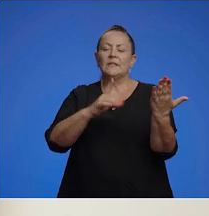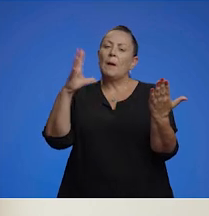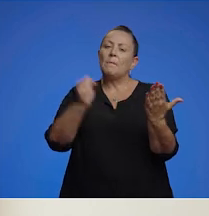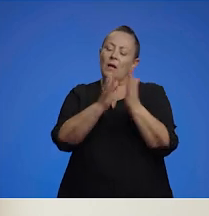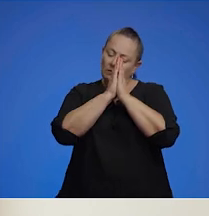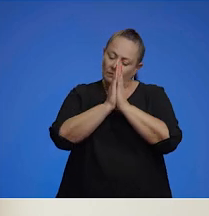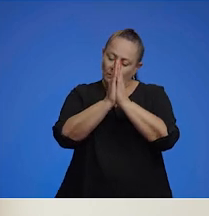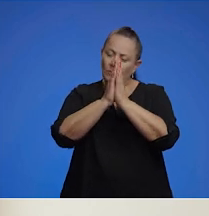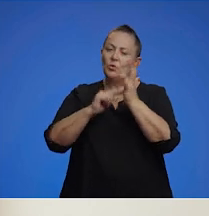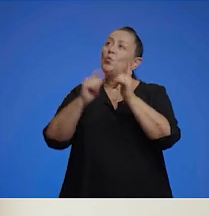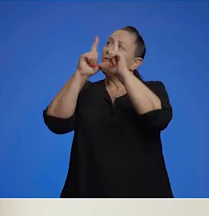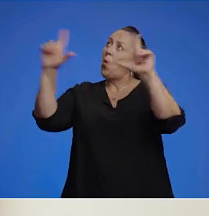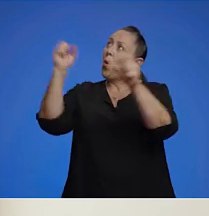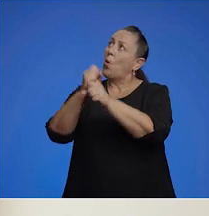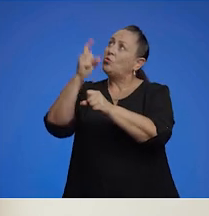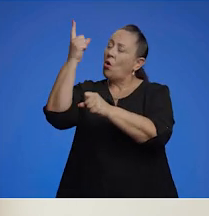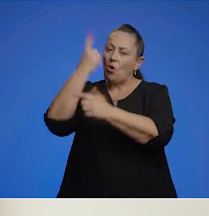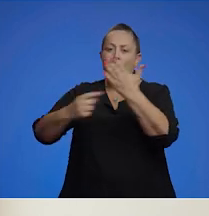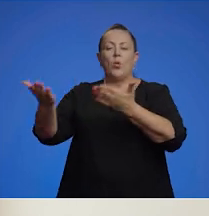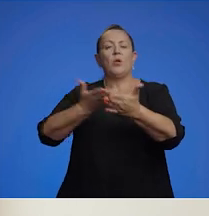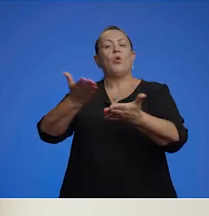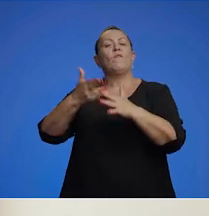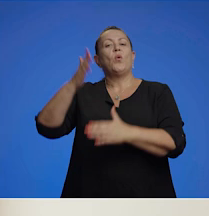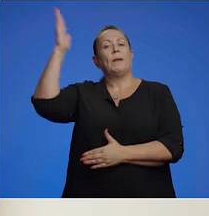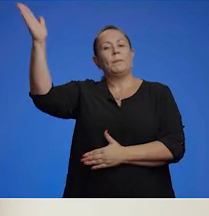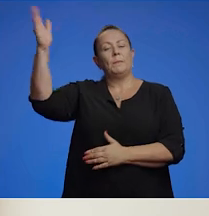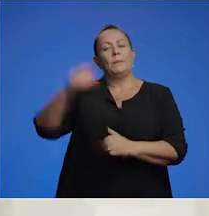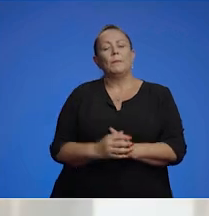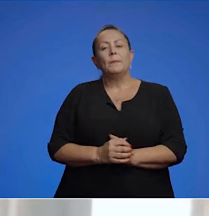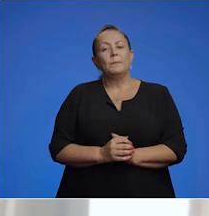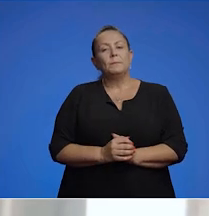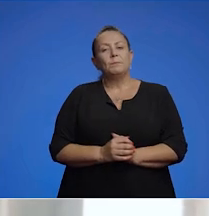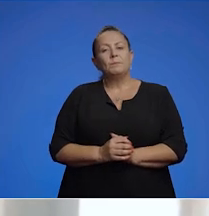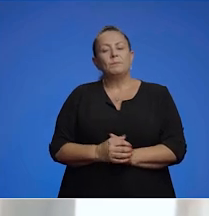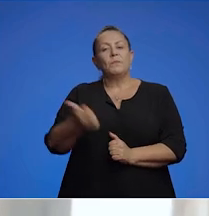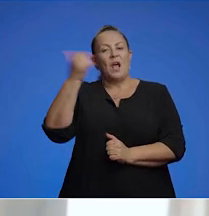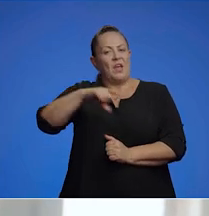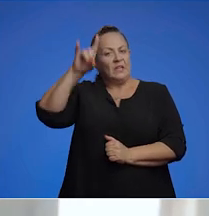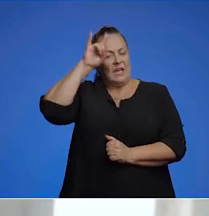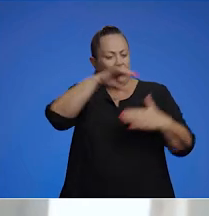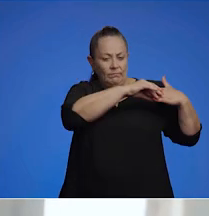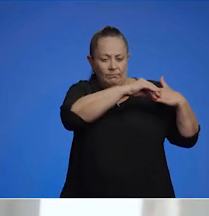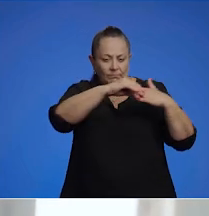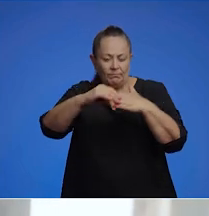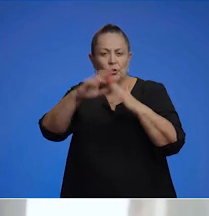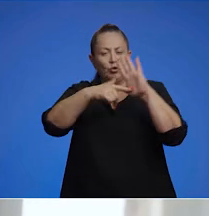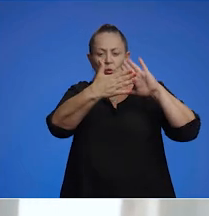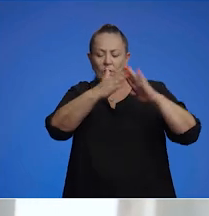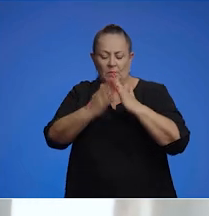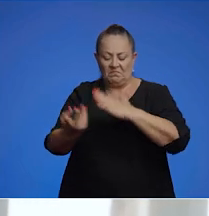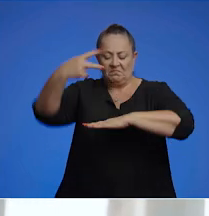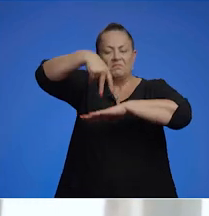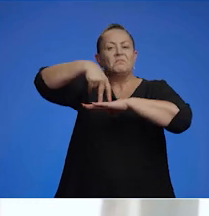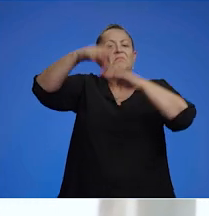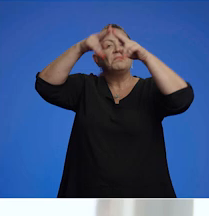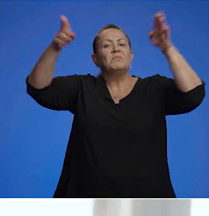you must worship the Lord your God and serve him alone." Then he led him to Jerusalem and made him stand on the parapet